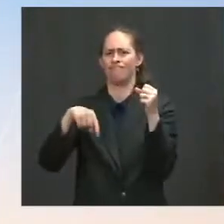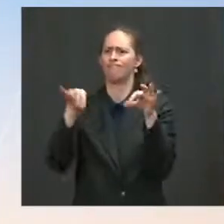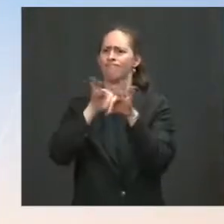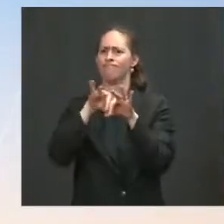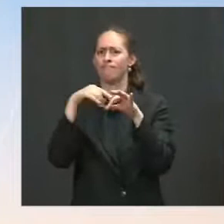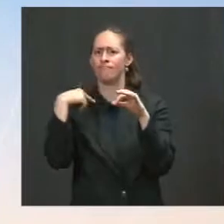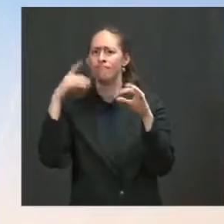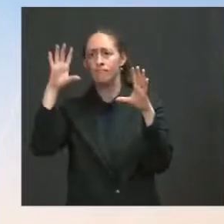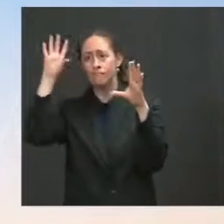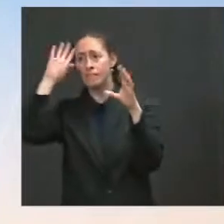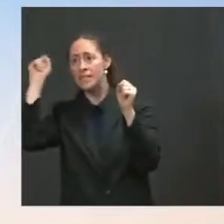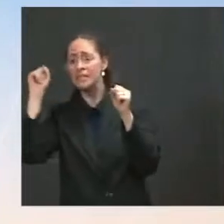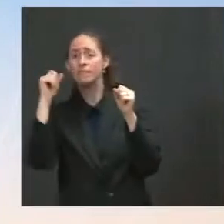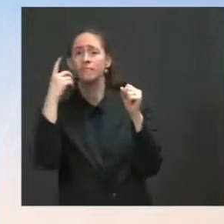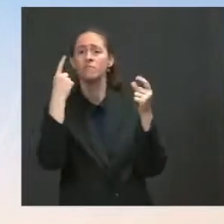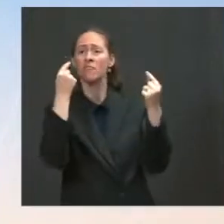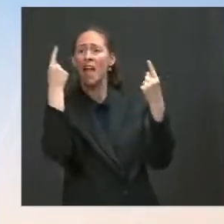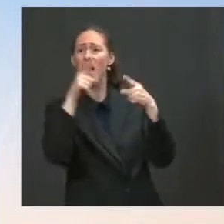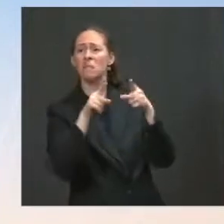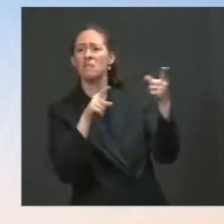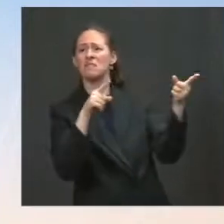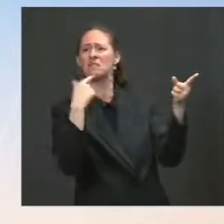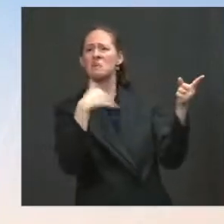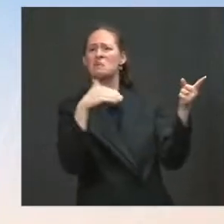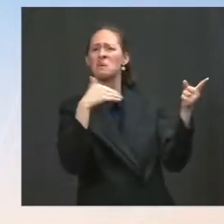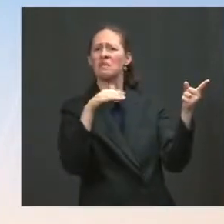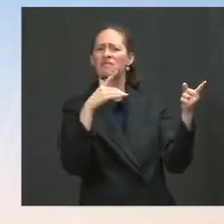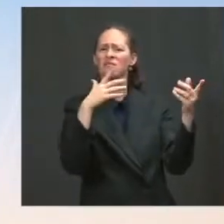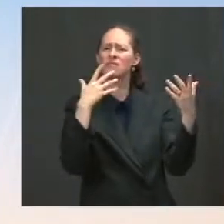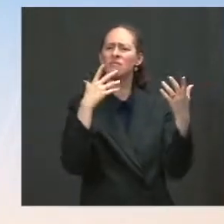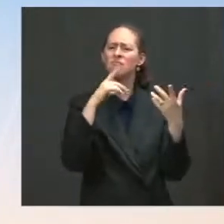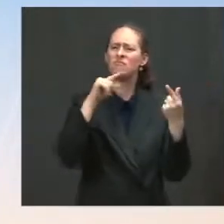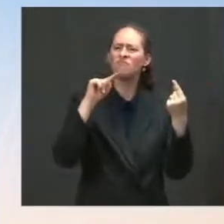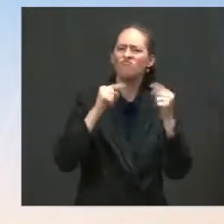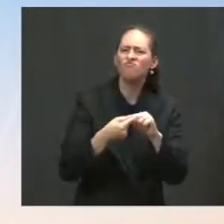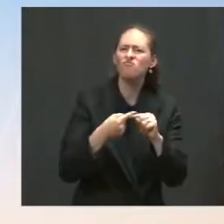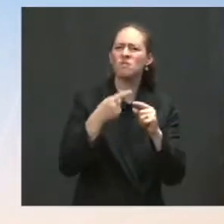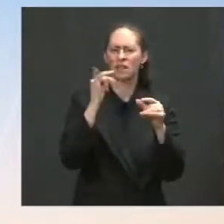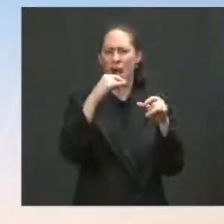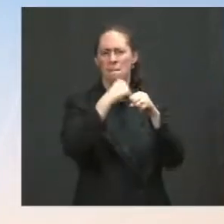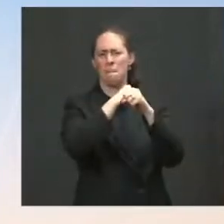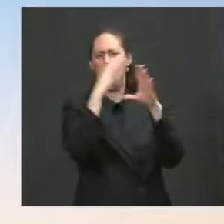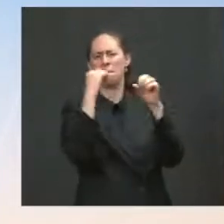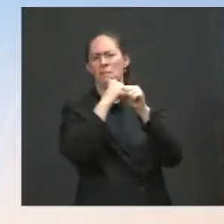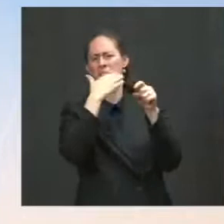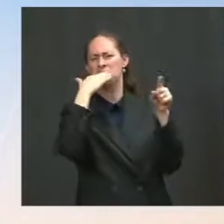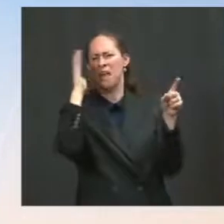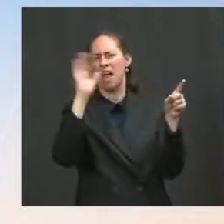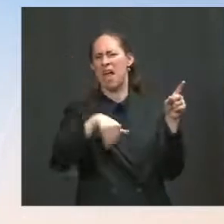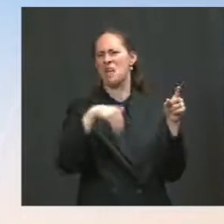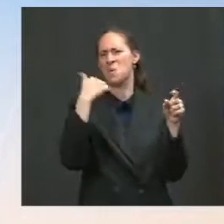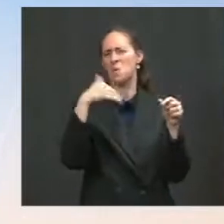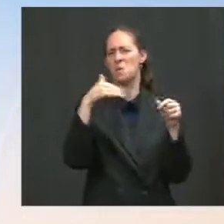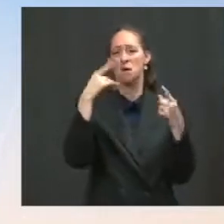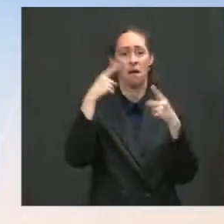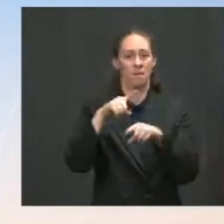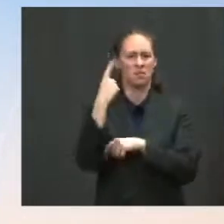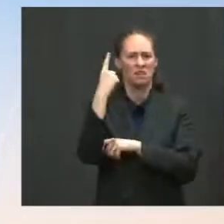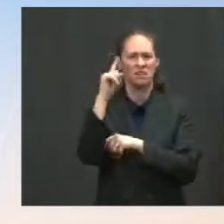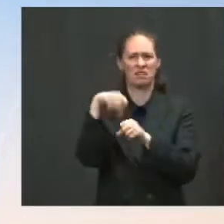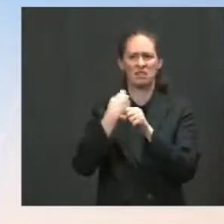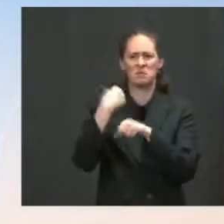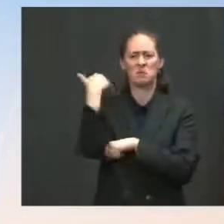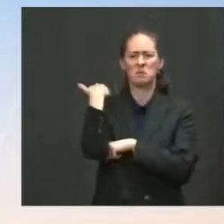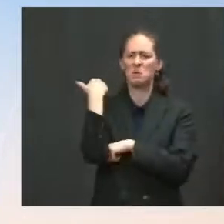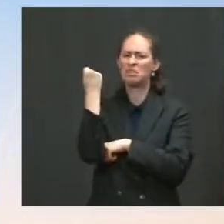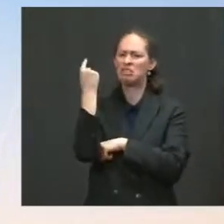lost loved ones, and still struggle to recover from the trauma from the catastrophic explosion at the port of Beirut 1 year ago. Today, we actually did a video